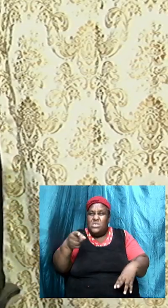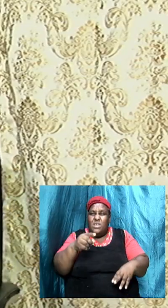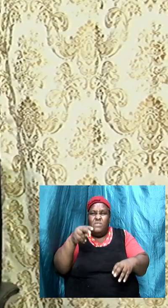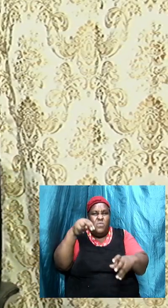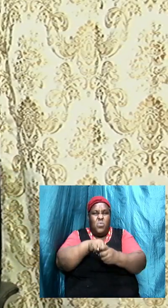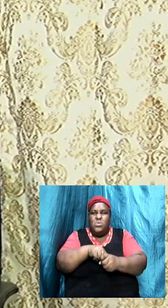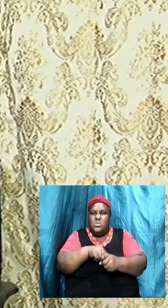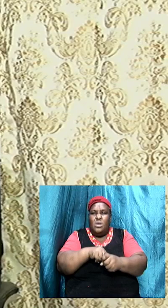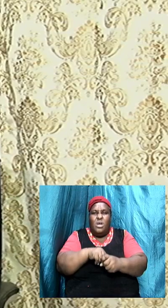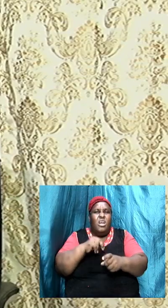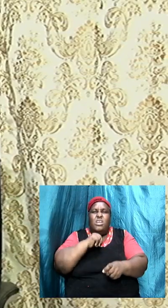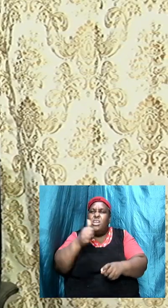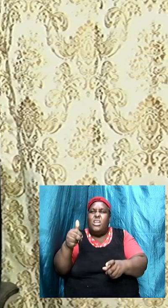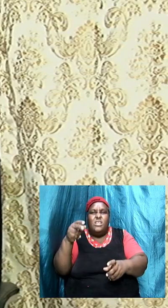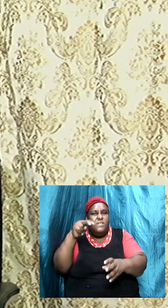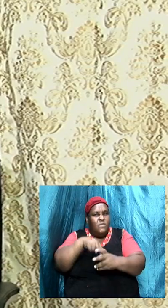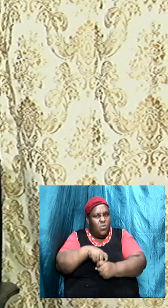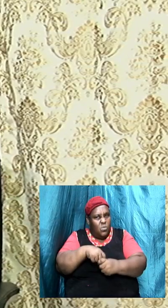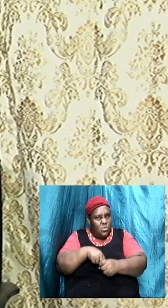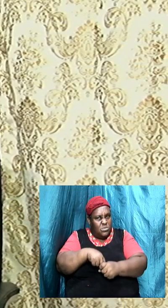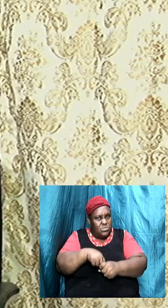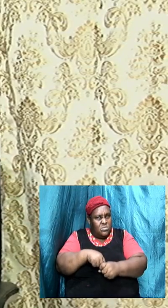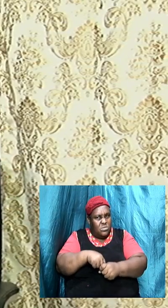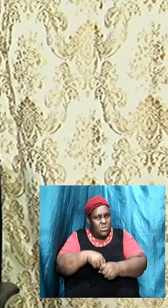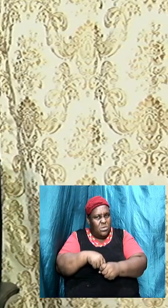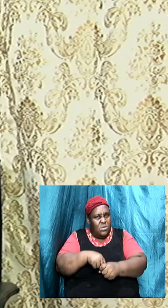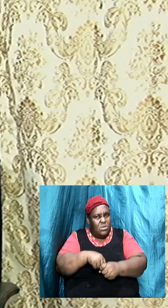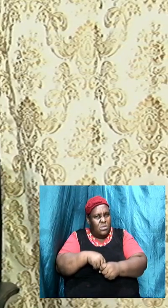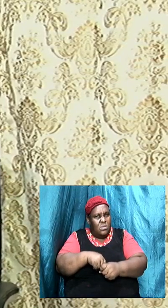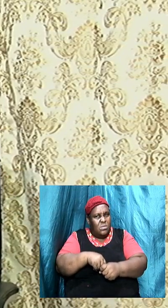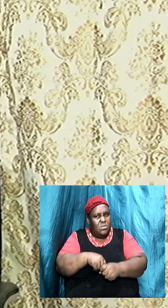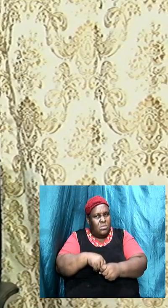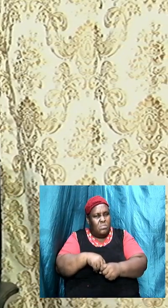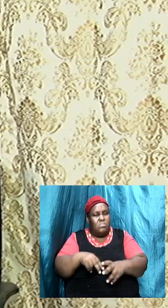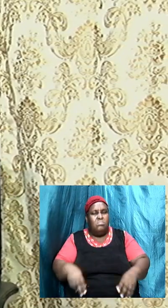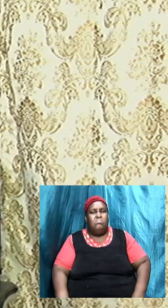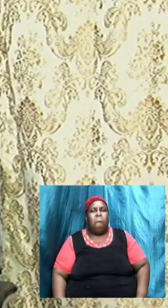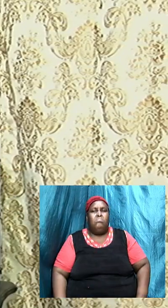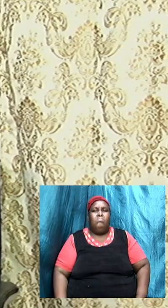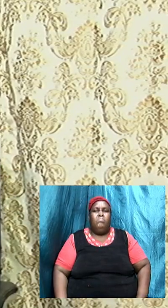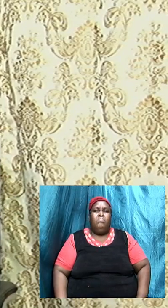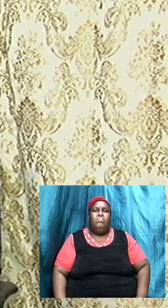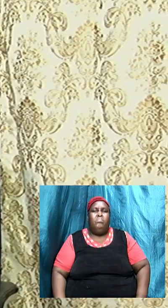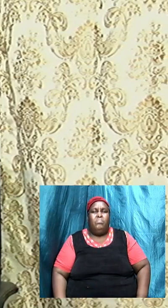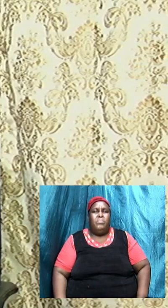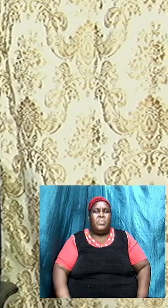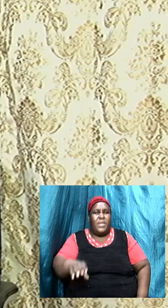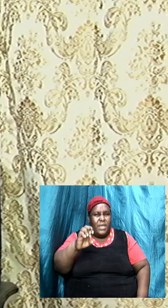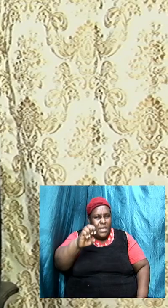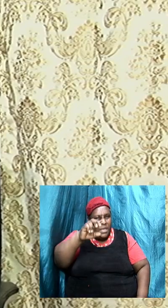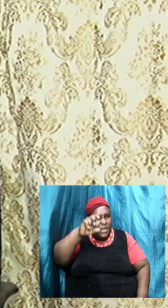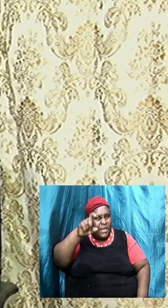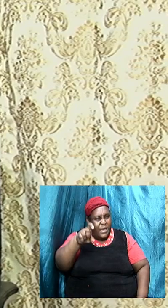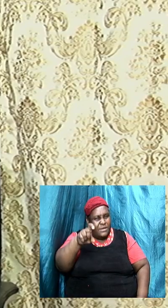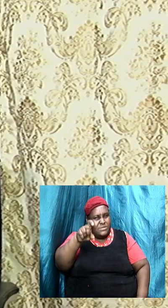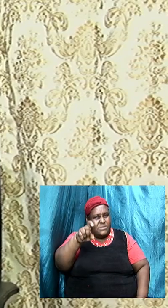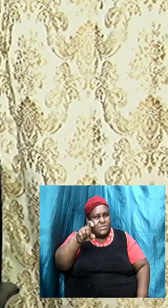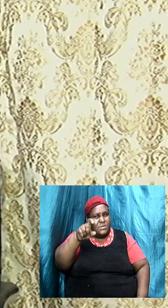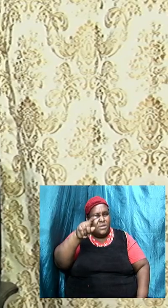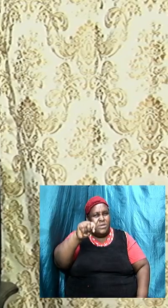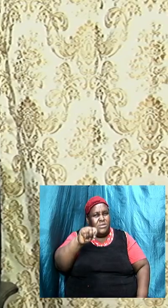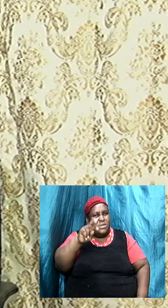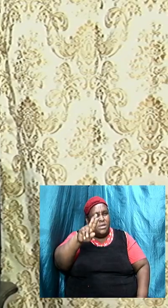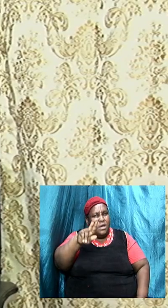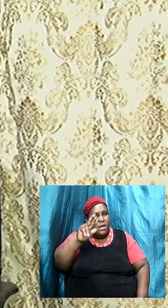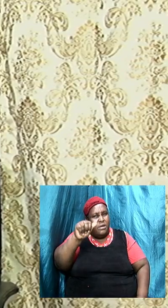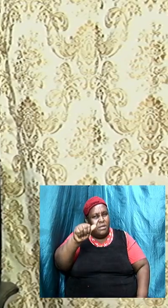So it is what we call extra biblical. You know, the Bible don't directly teach about the thing, right? On